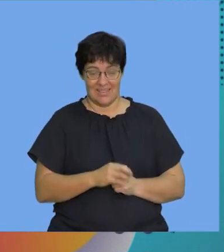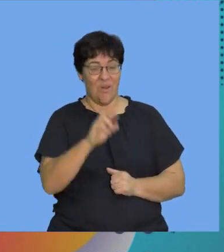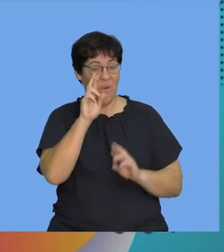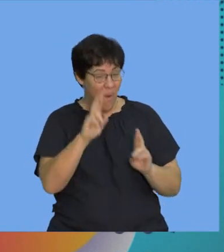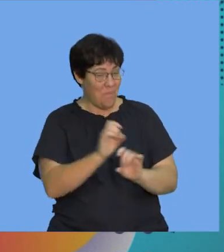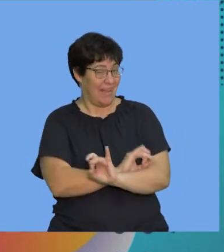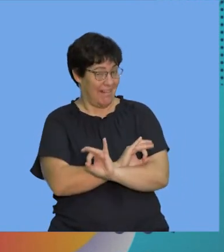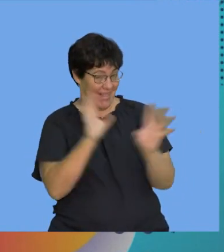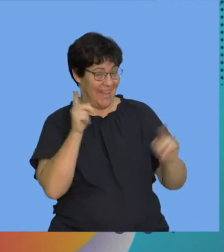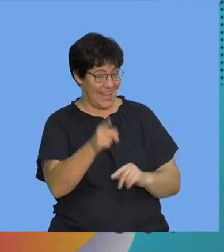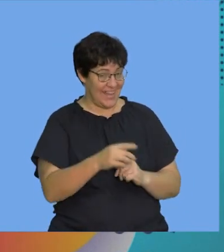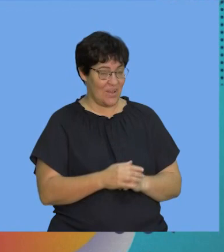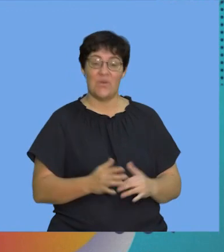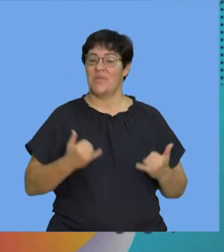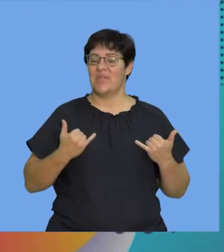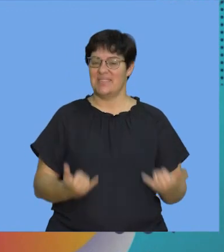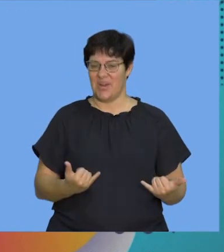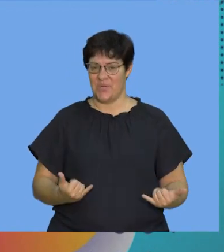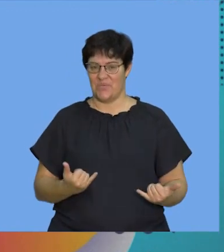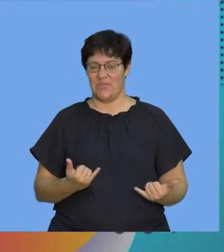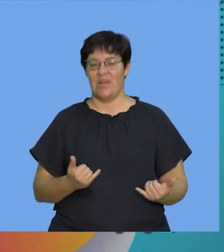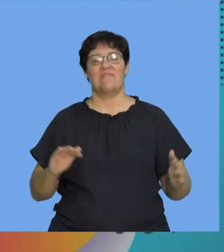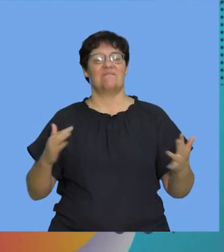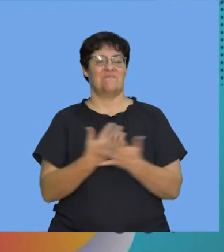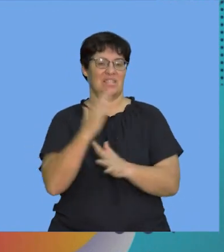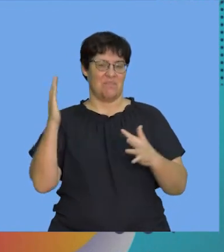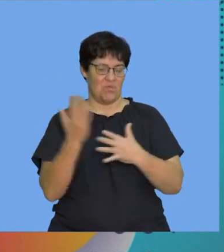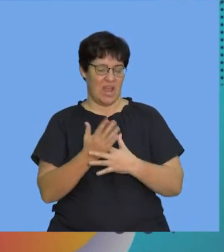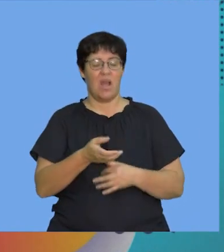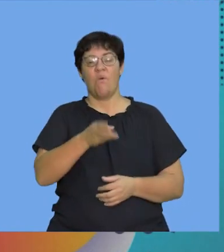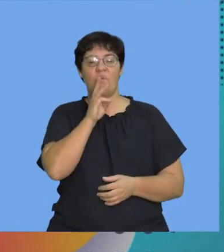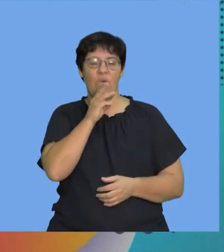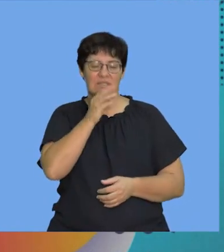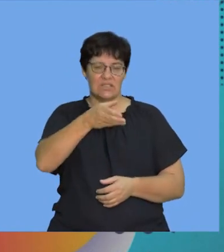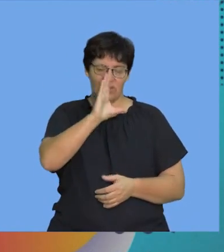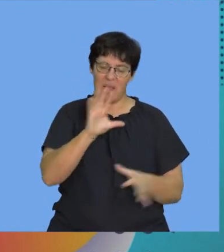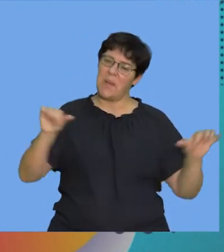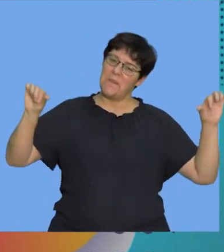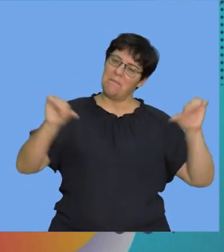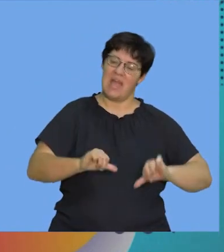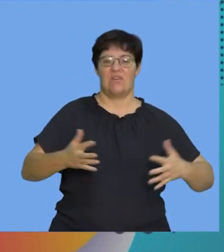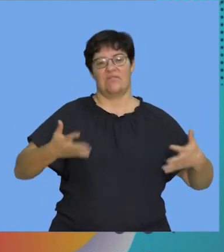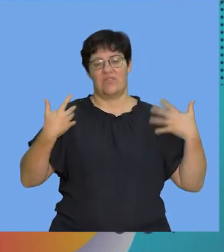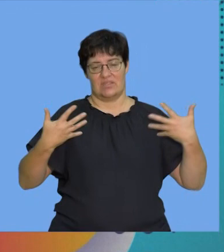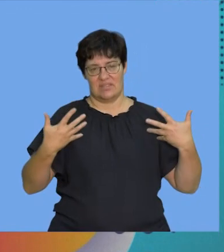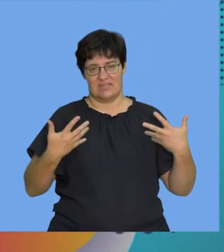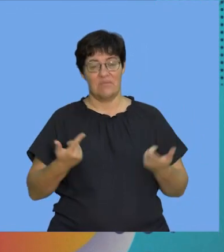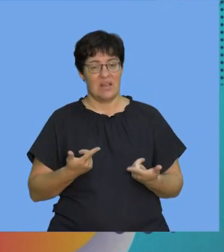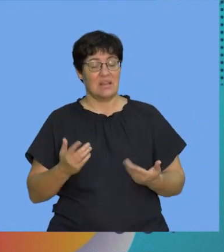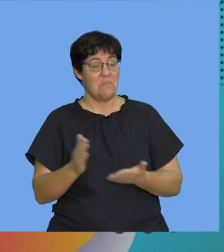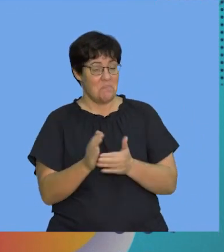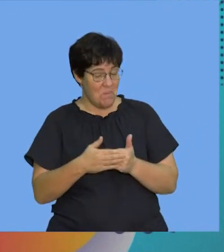for you. But for now, let's just take a quick ad break. Drink some water, come back refreshed, and I'll be back with some more